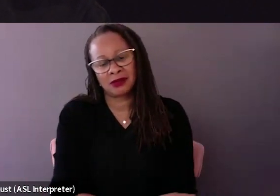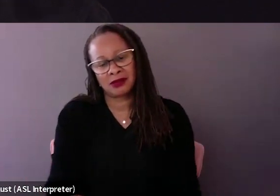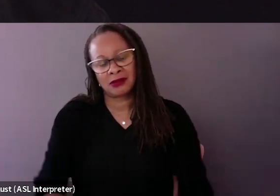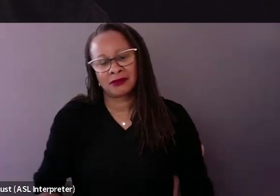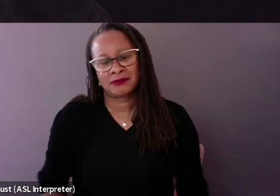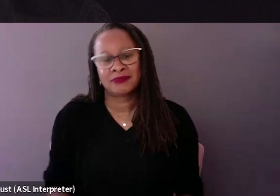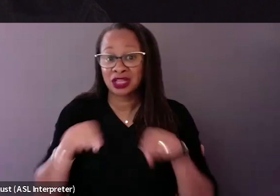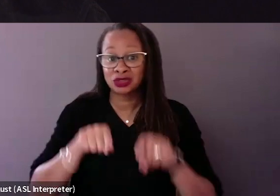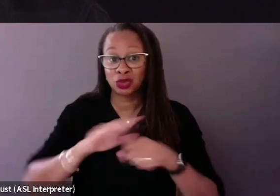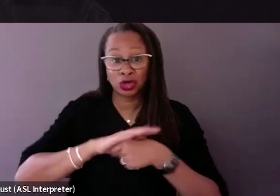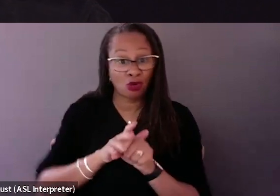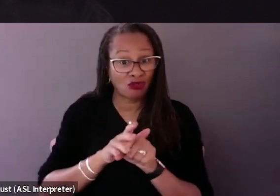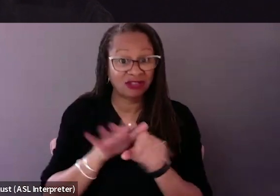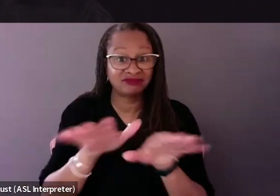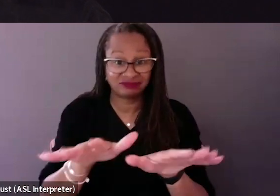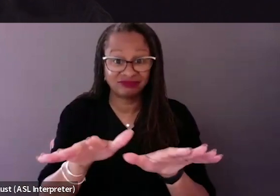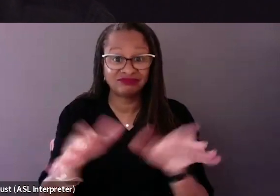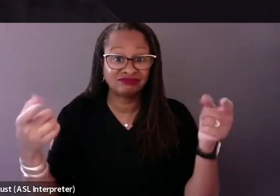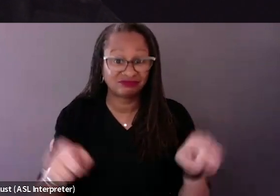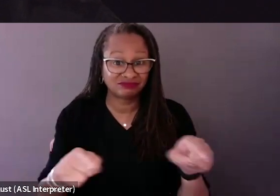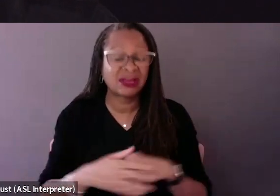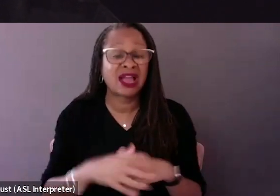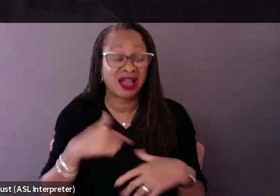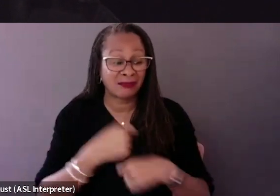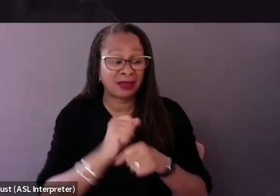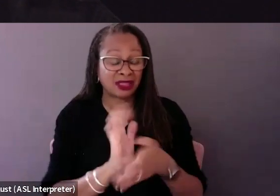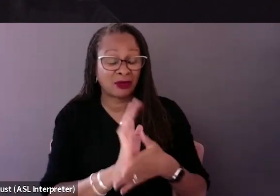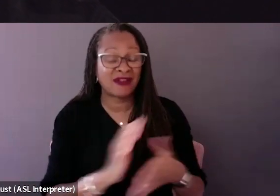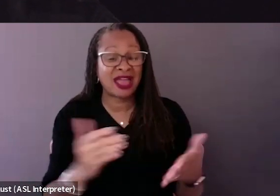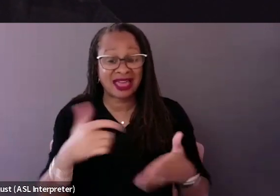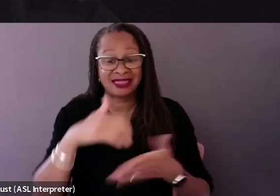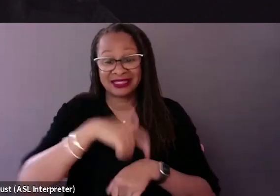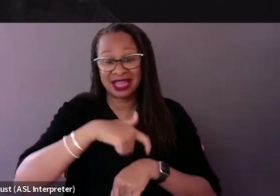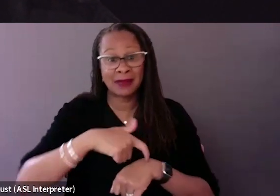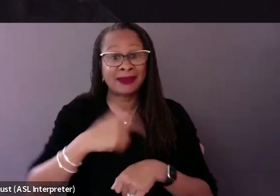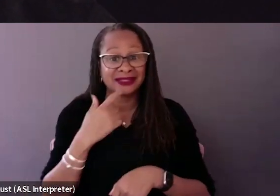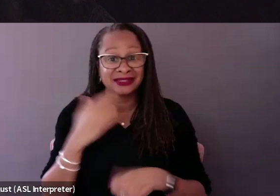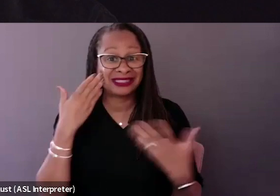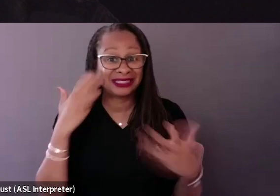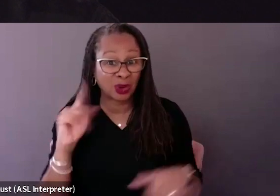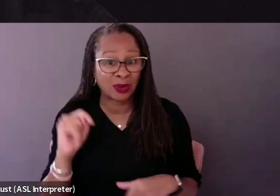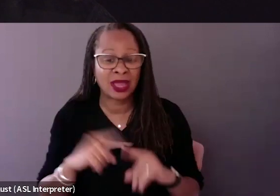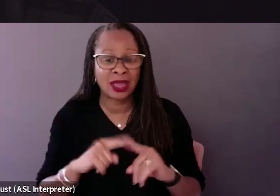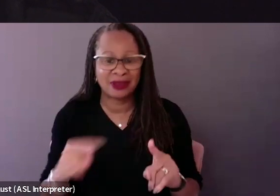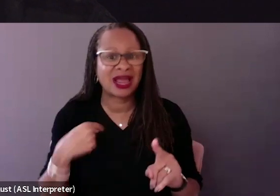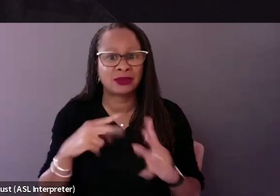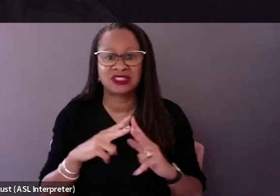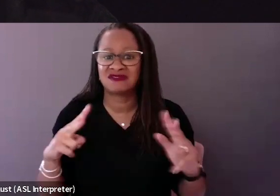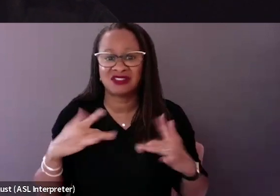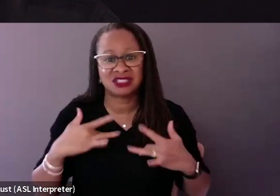It was during COVID, and I can now say, at the time I didn't know it, but I can now say that I was deeply